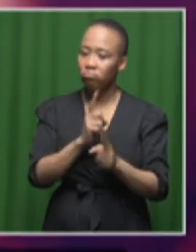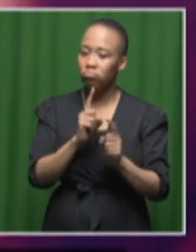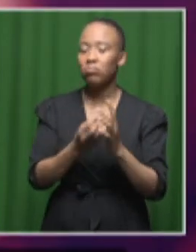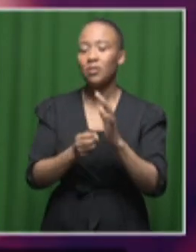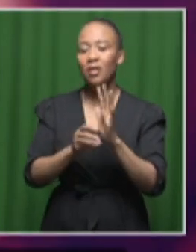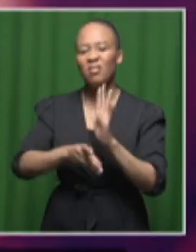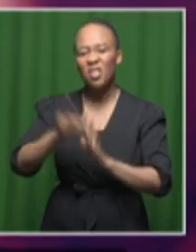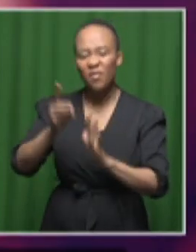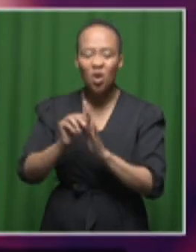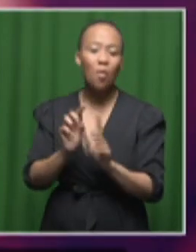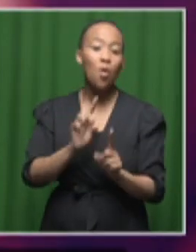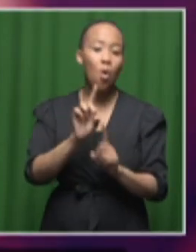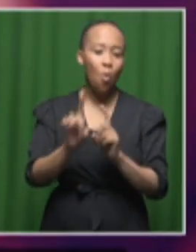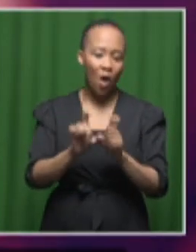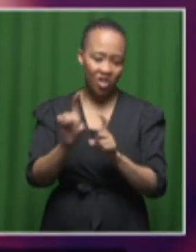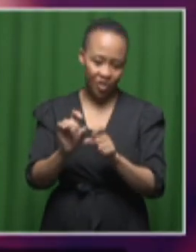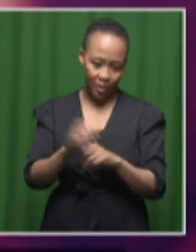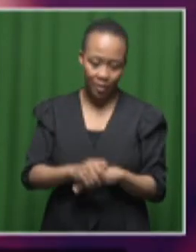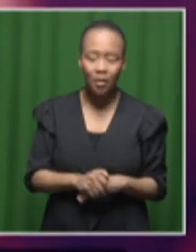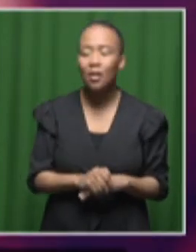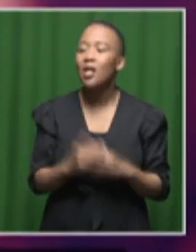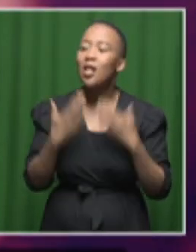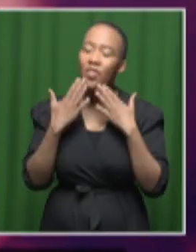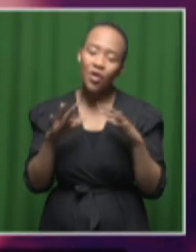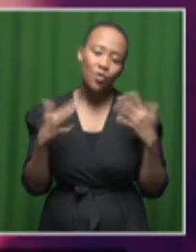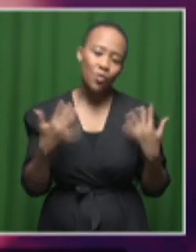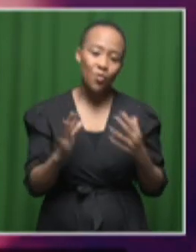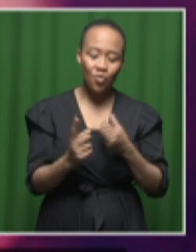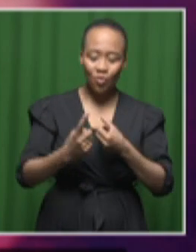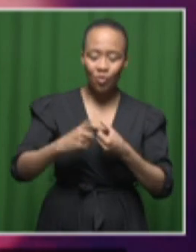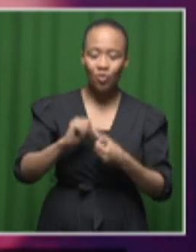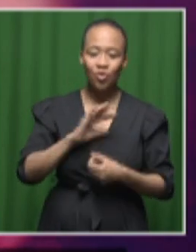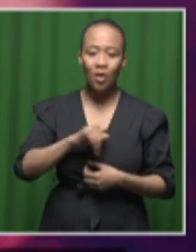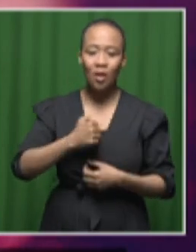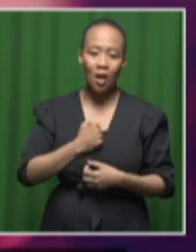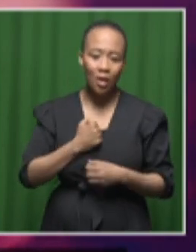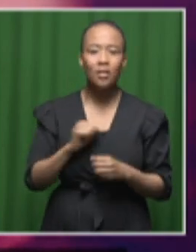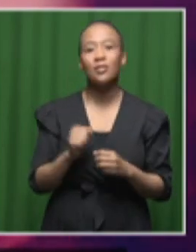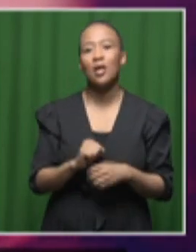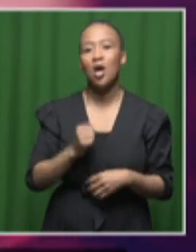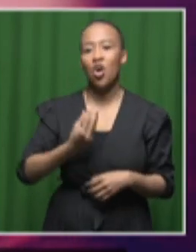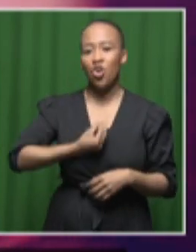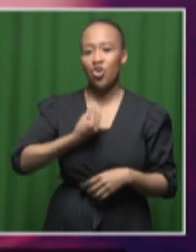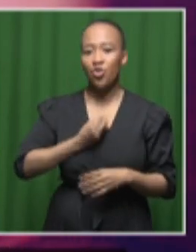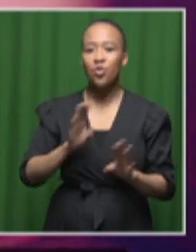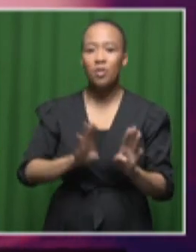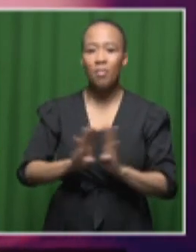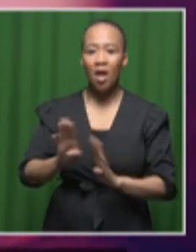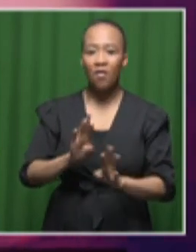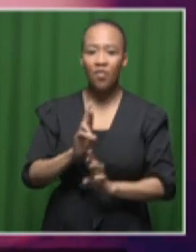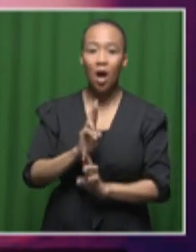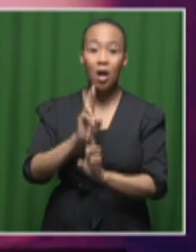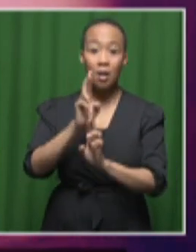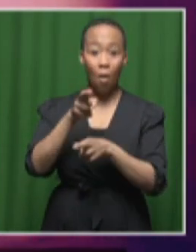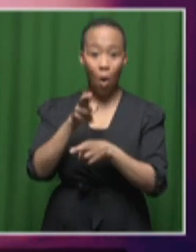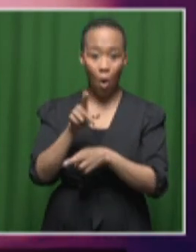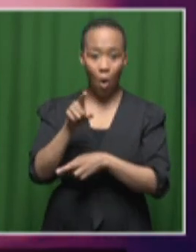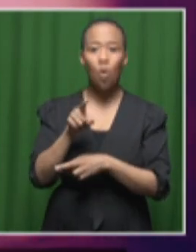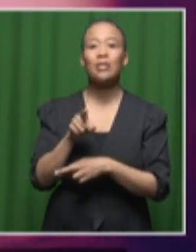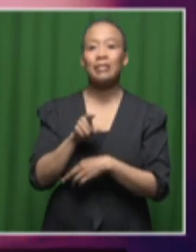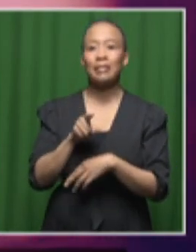much for coming through. Such an interesting conversation. The GenNext Youth Behaviour Report is a fact-based report that helps